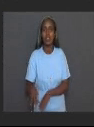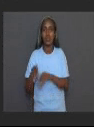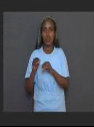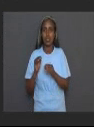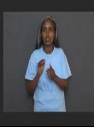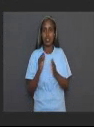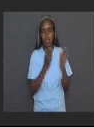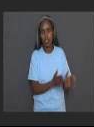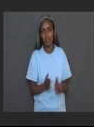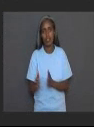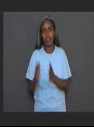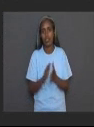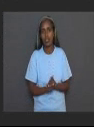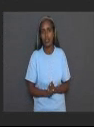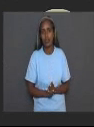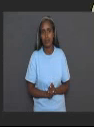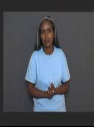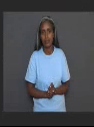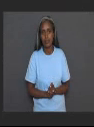Students, let's get ready.